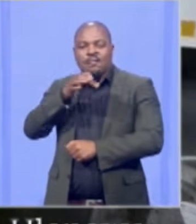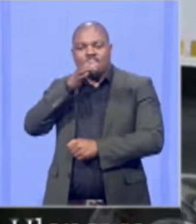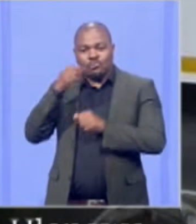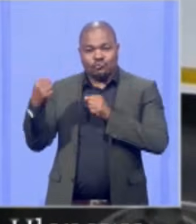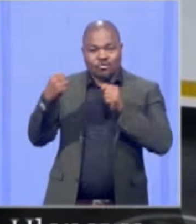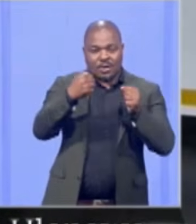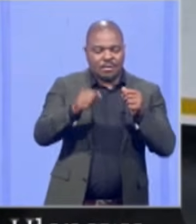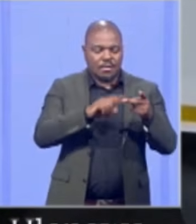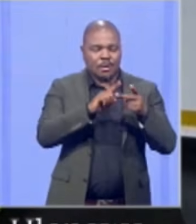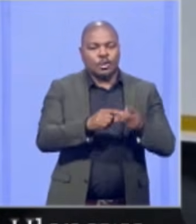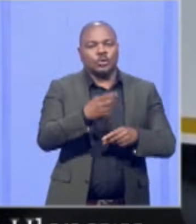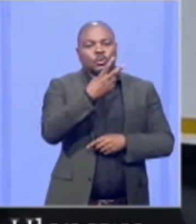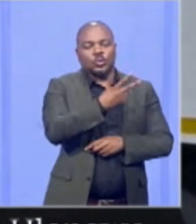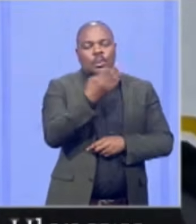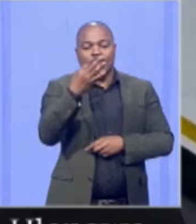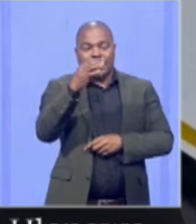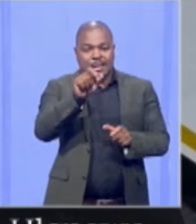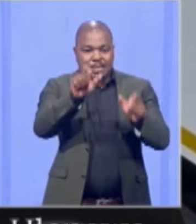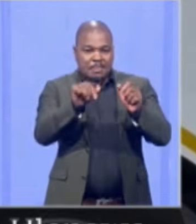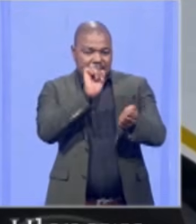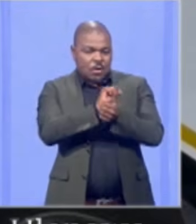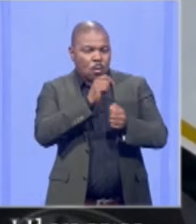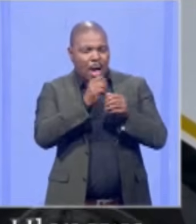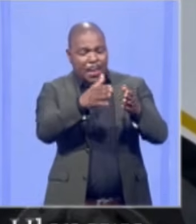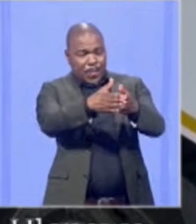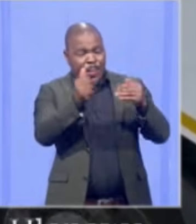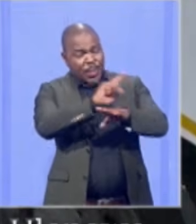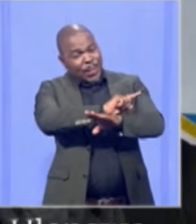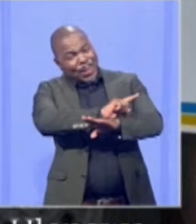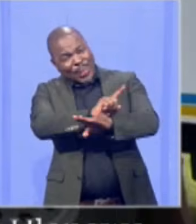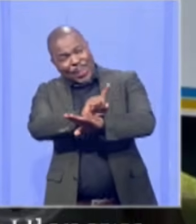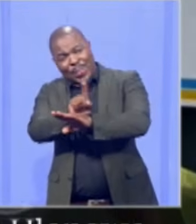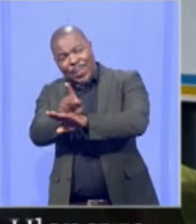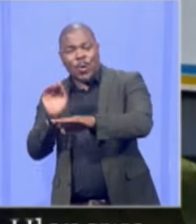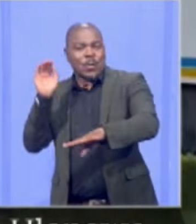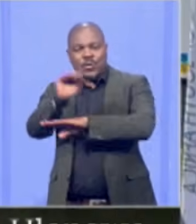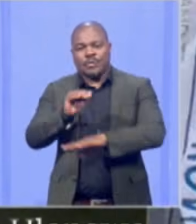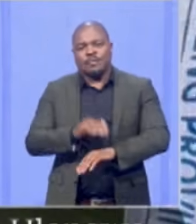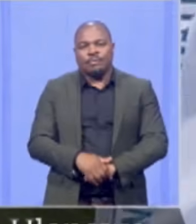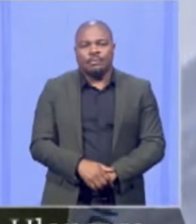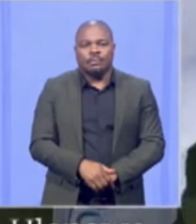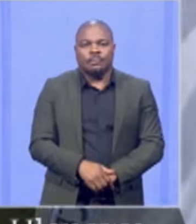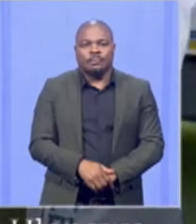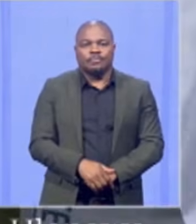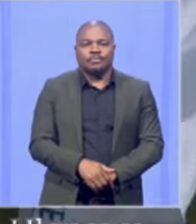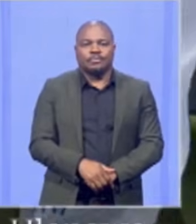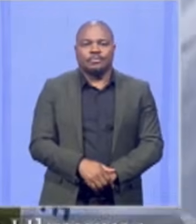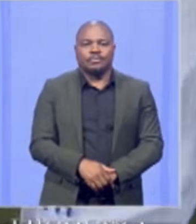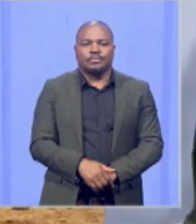le 230 ba tshwaretse lebelo le le fetang le le letleletsweng.